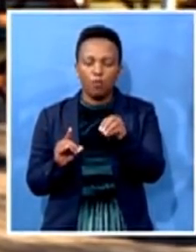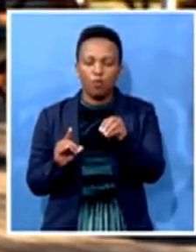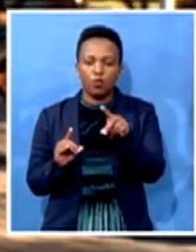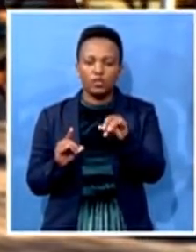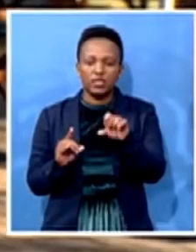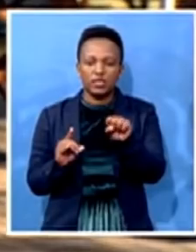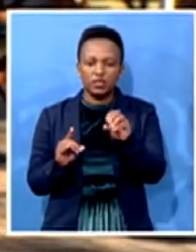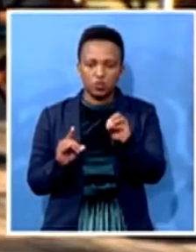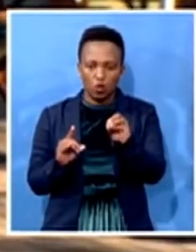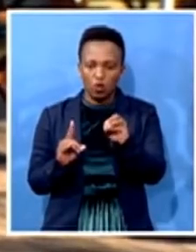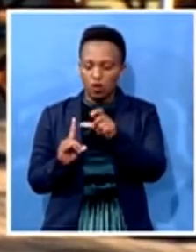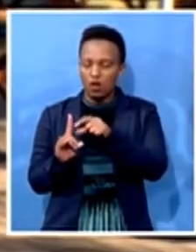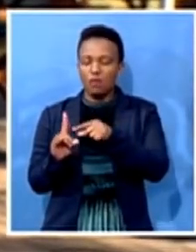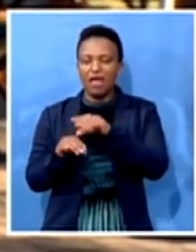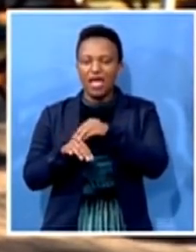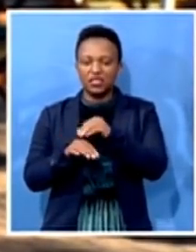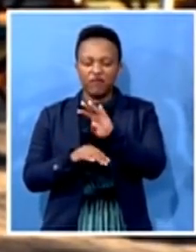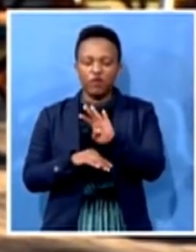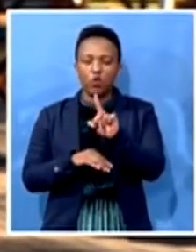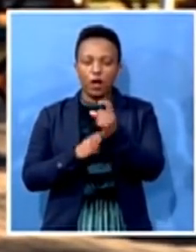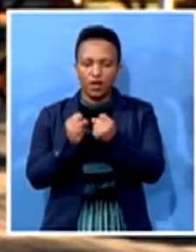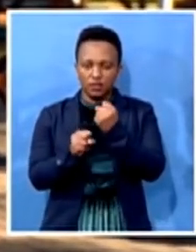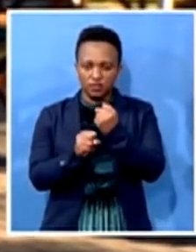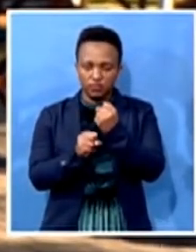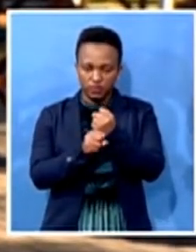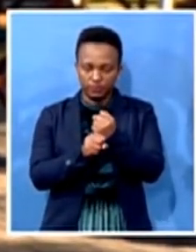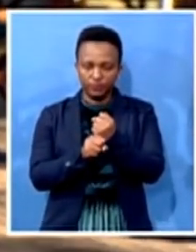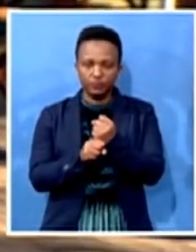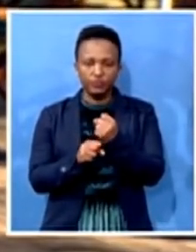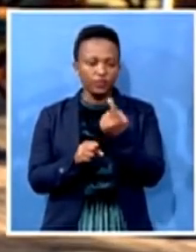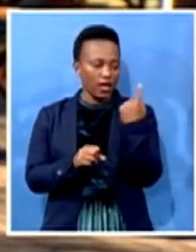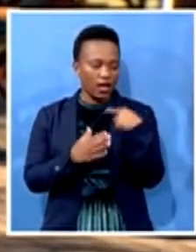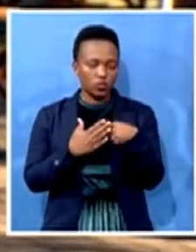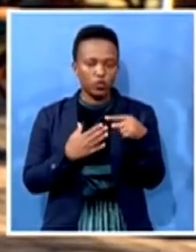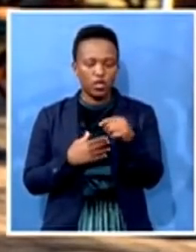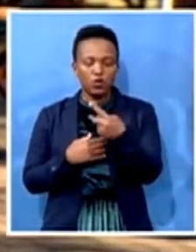admitted here last week. That was on the 24th, and I'm